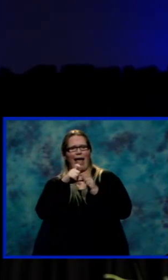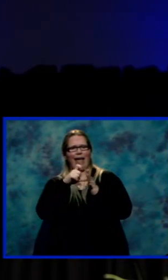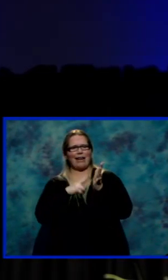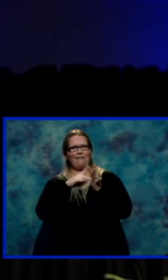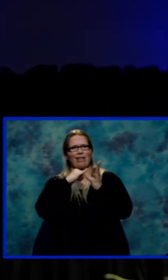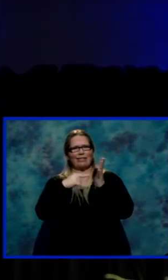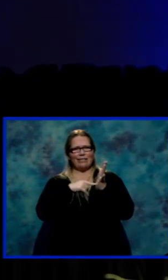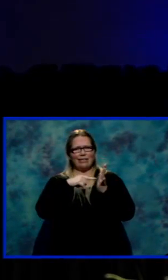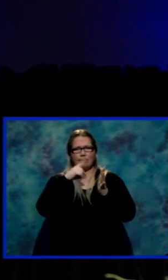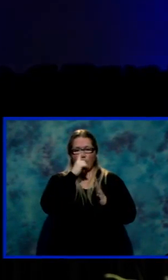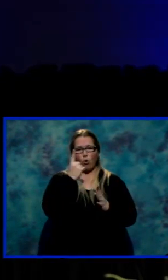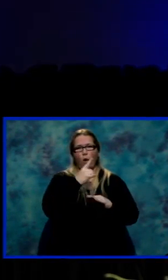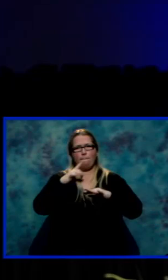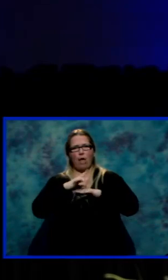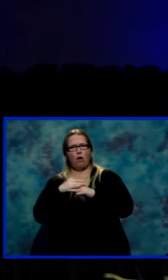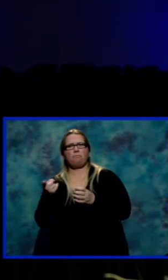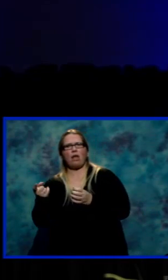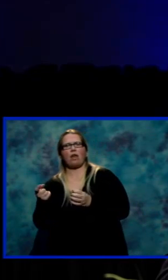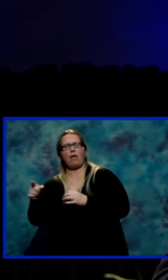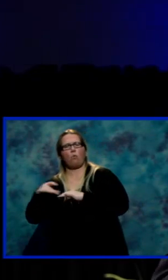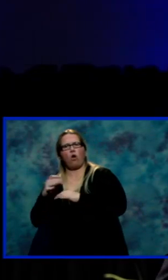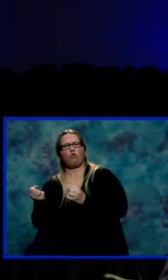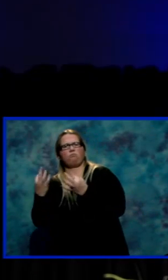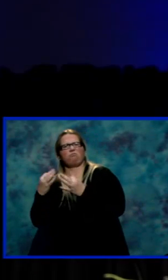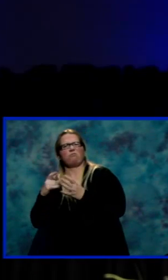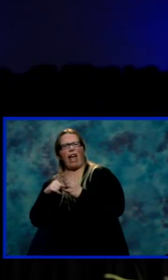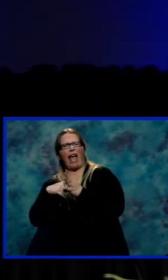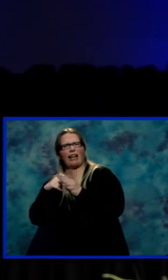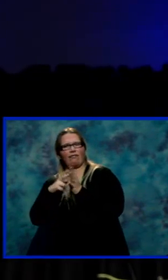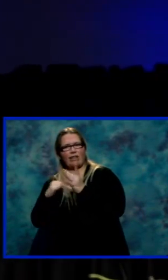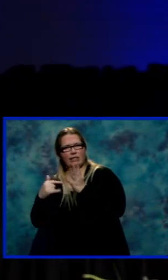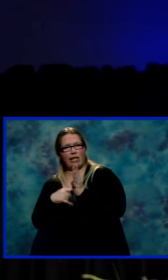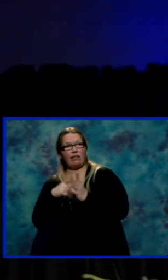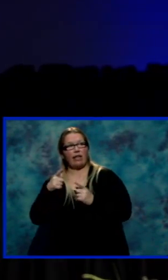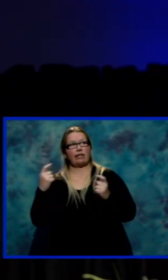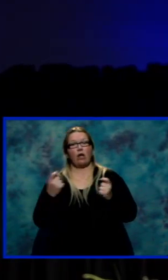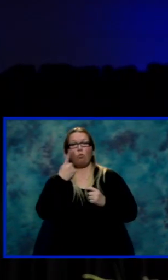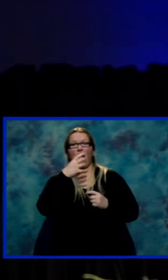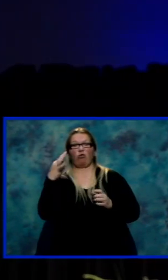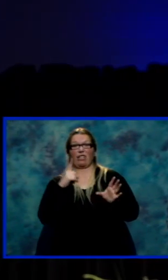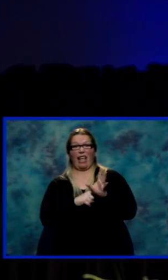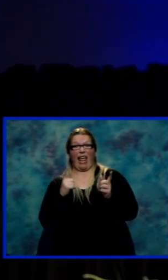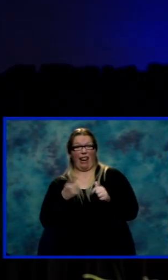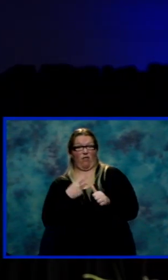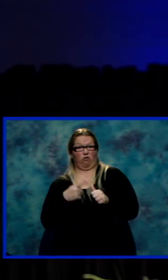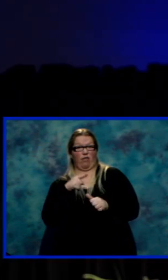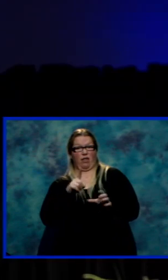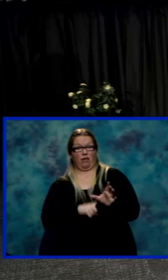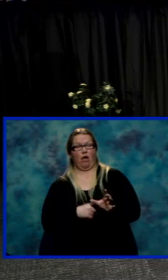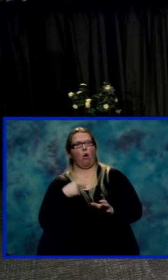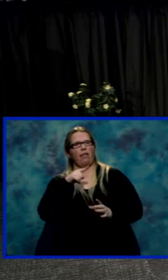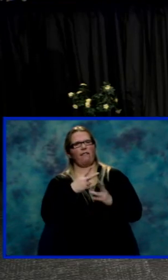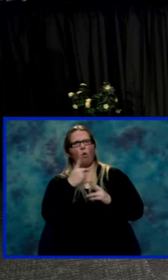non-Adventists, and they all decided to come back to church. And we had a marvelous time, celebrated their 100th anniversary the year that I was there. And I was only there for a year and a